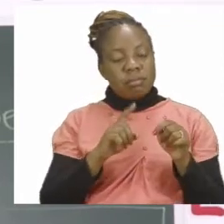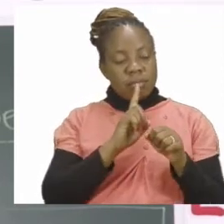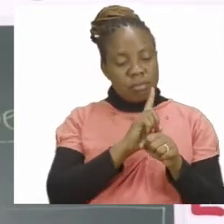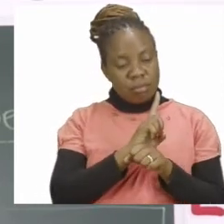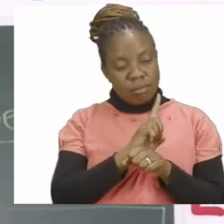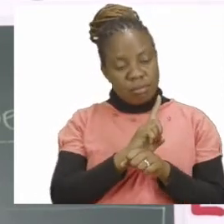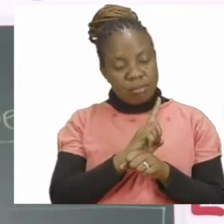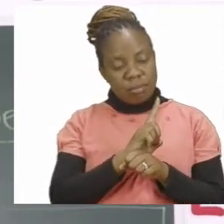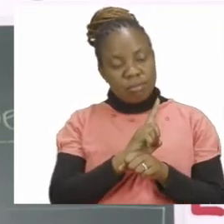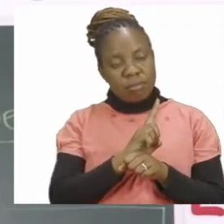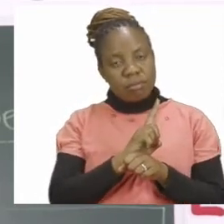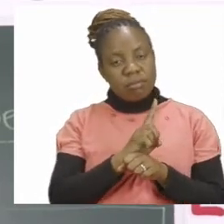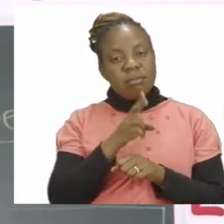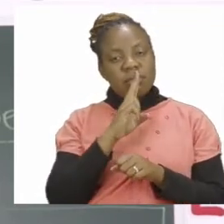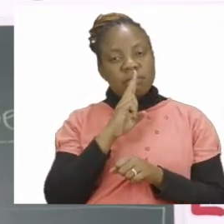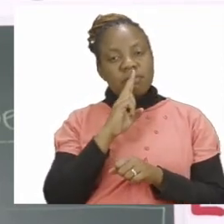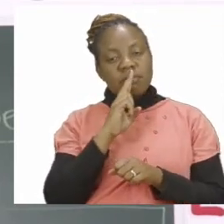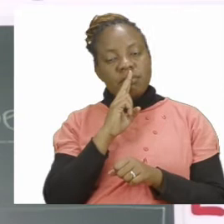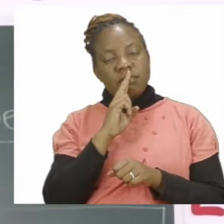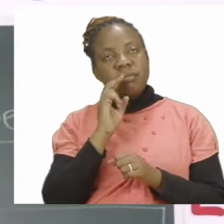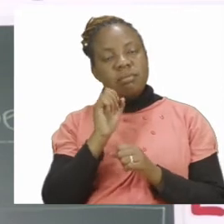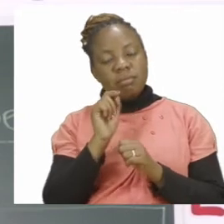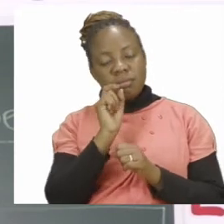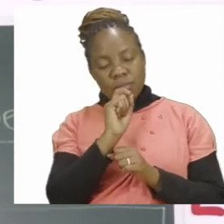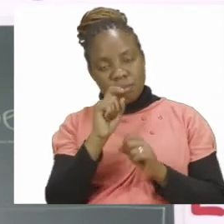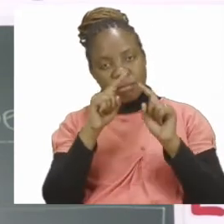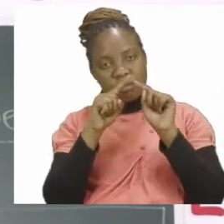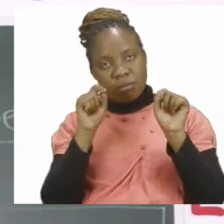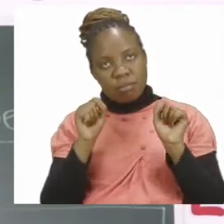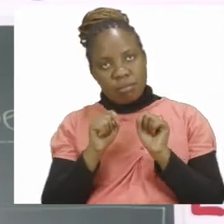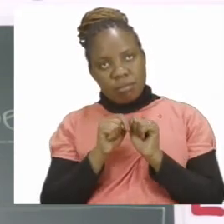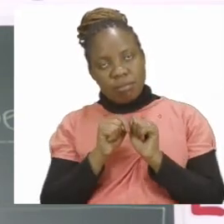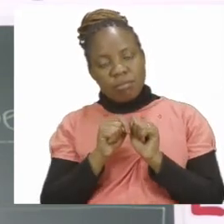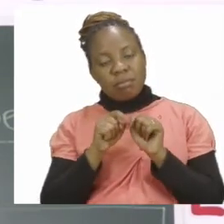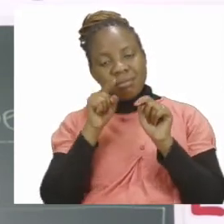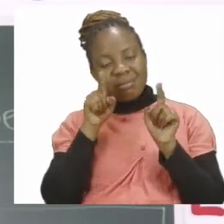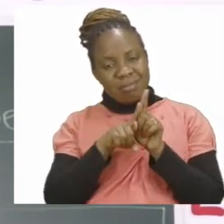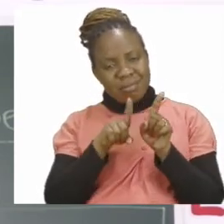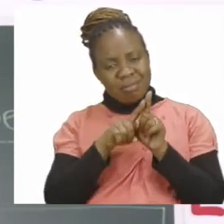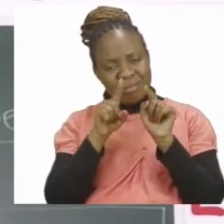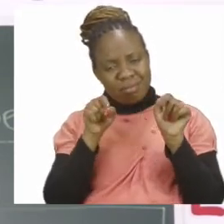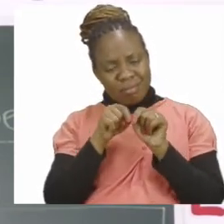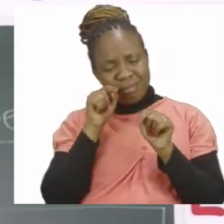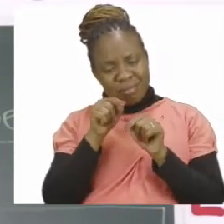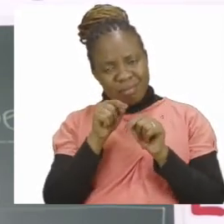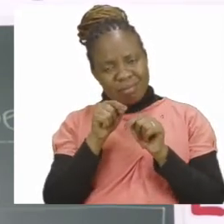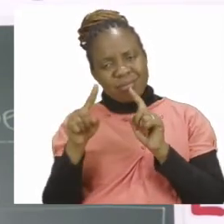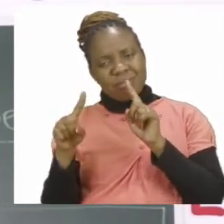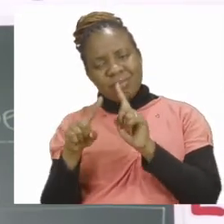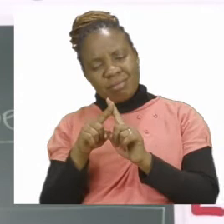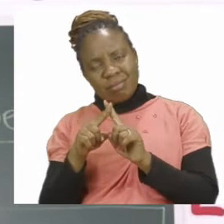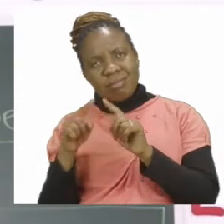first sum. So we use this answer to further multiply